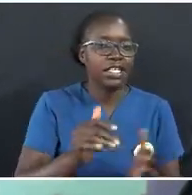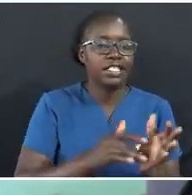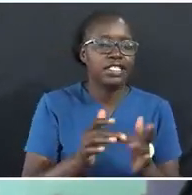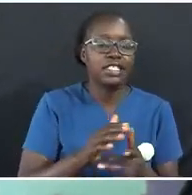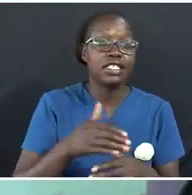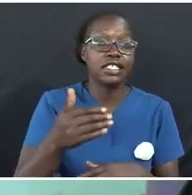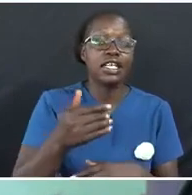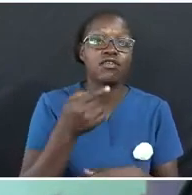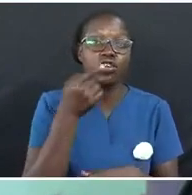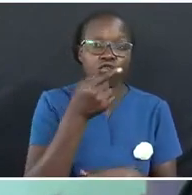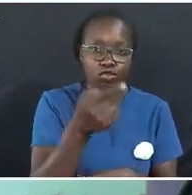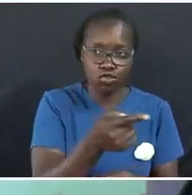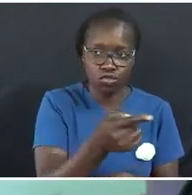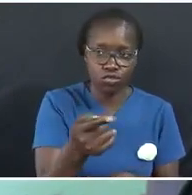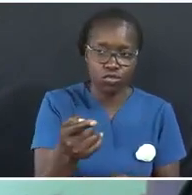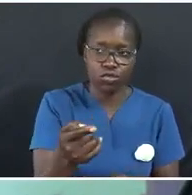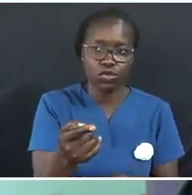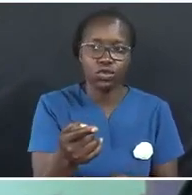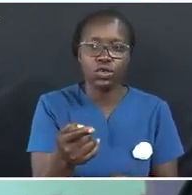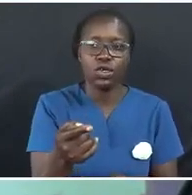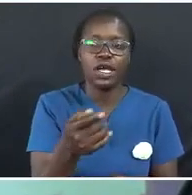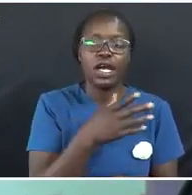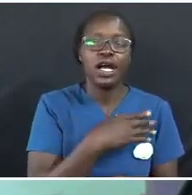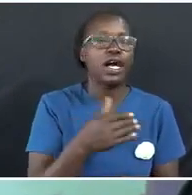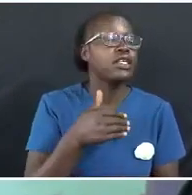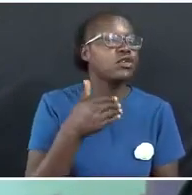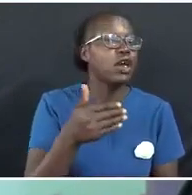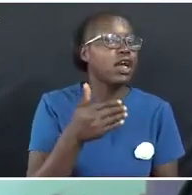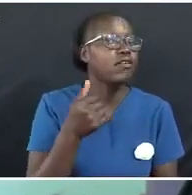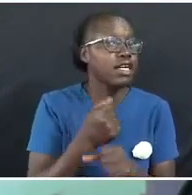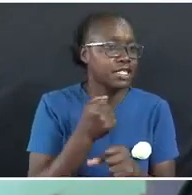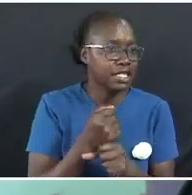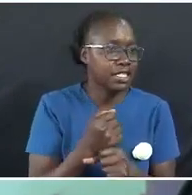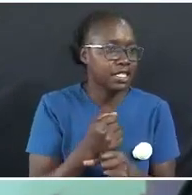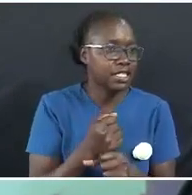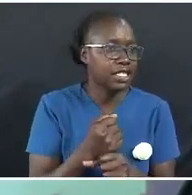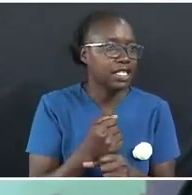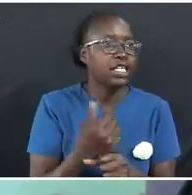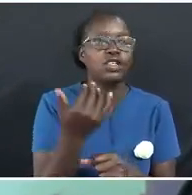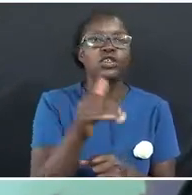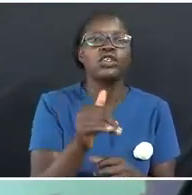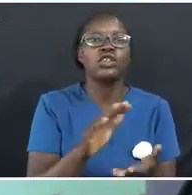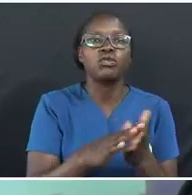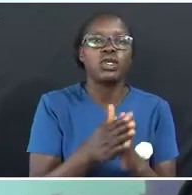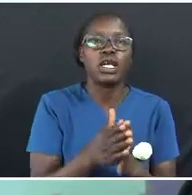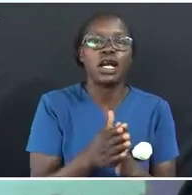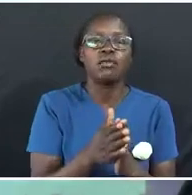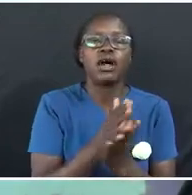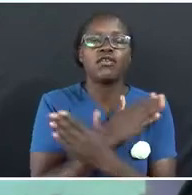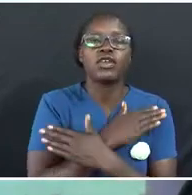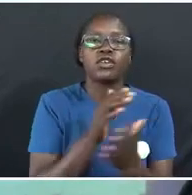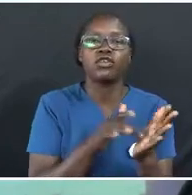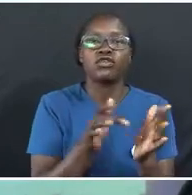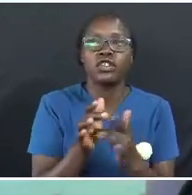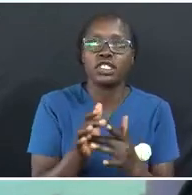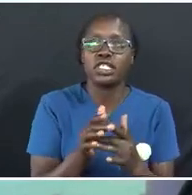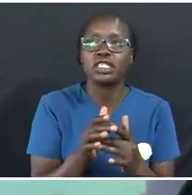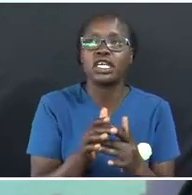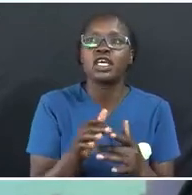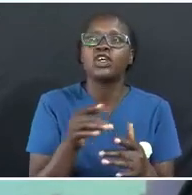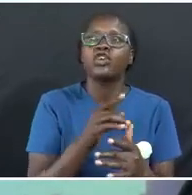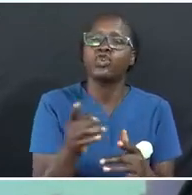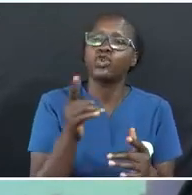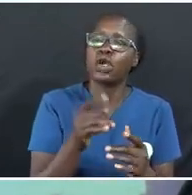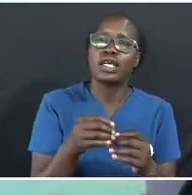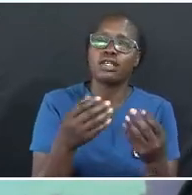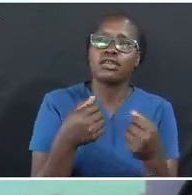ever told you and you have never done, you are yet to become a friend of Jesus. You are still on the